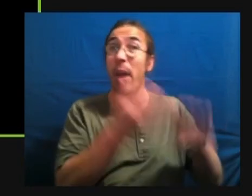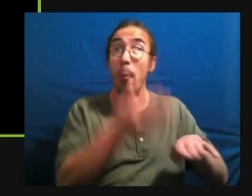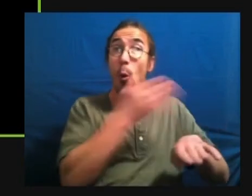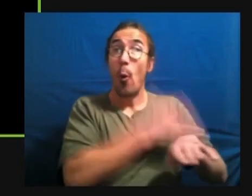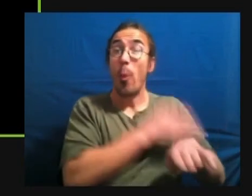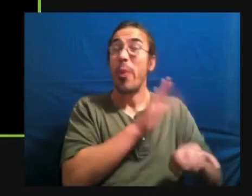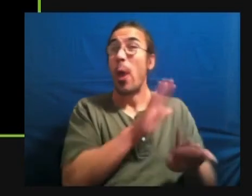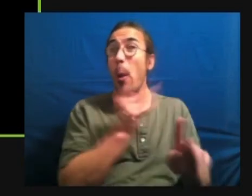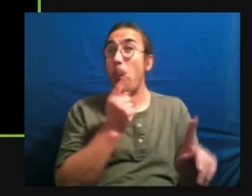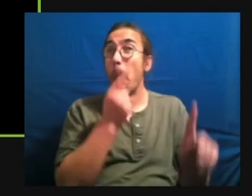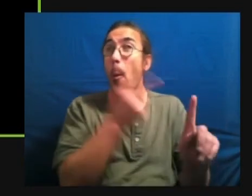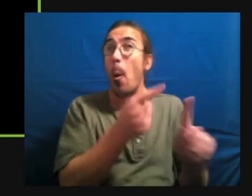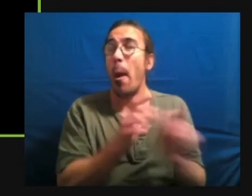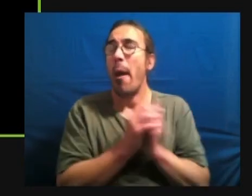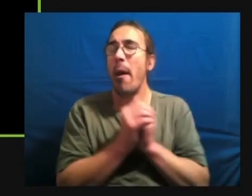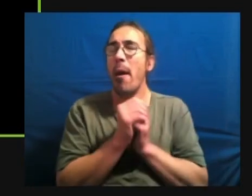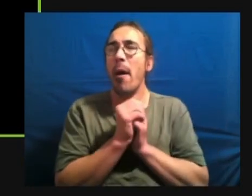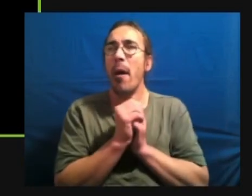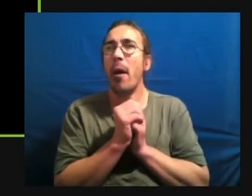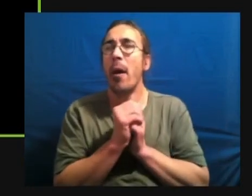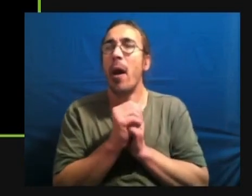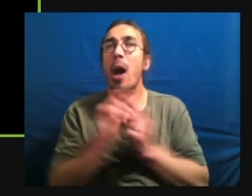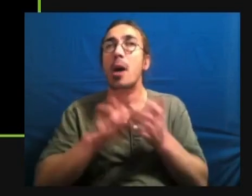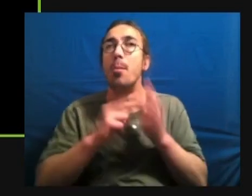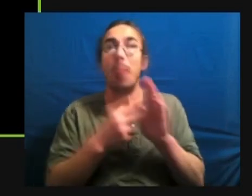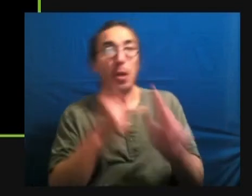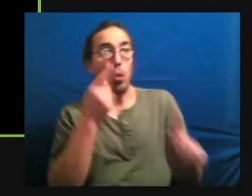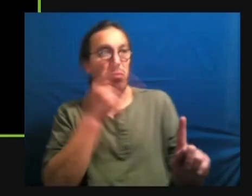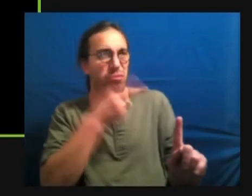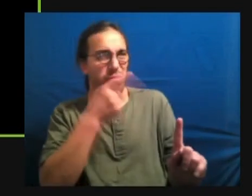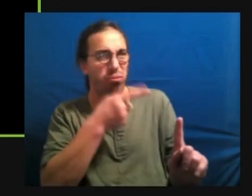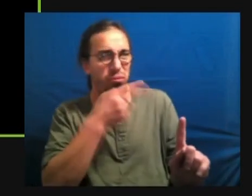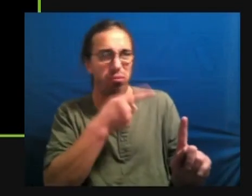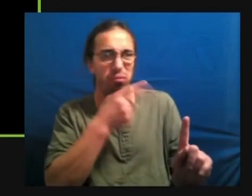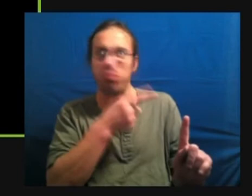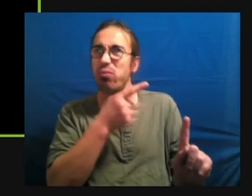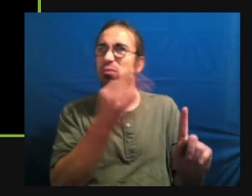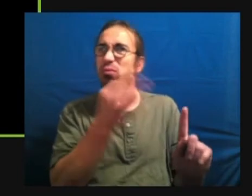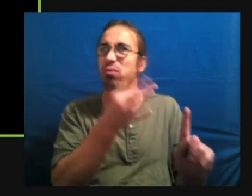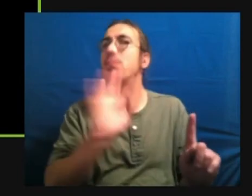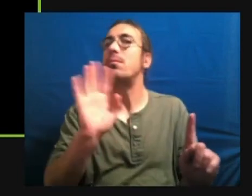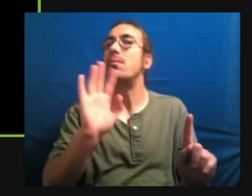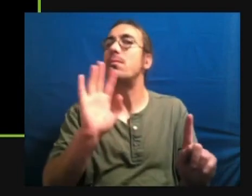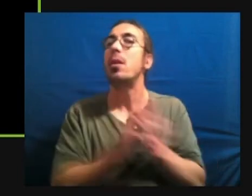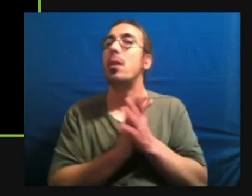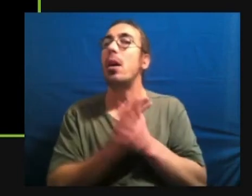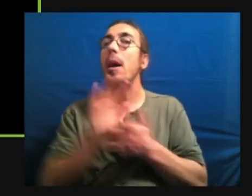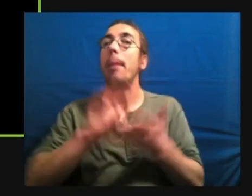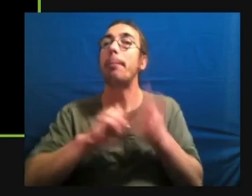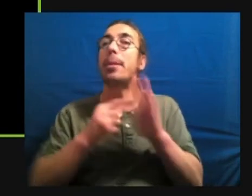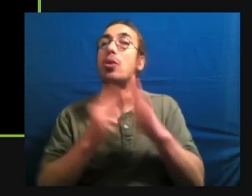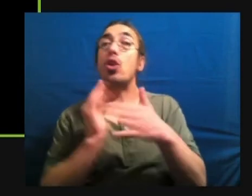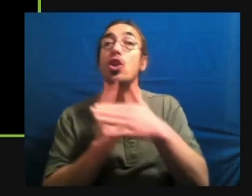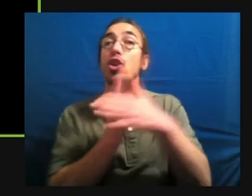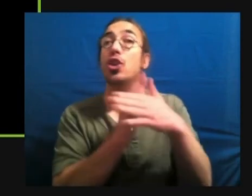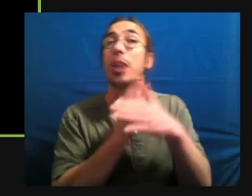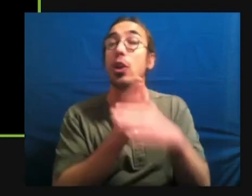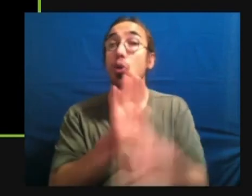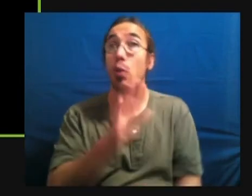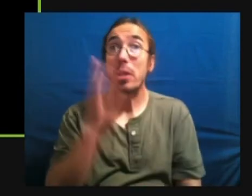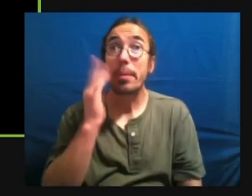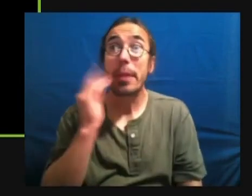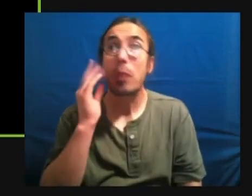I don't mean telling people how to do things when we say lending your experience or your